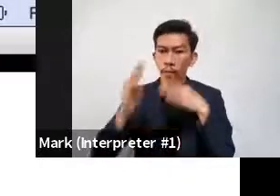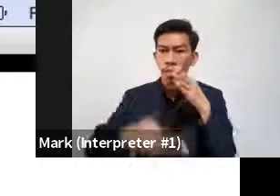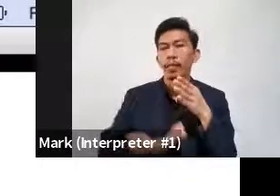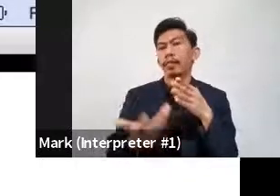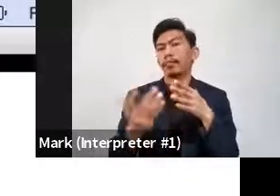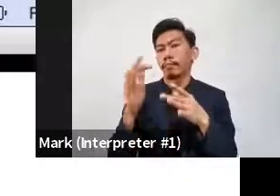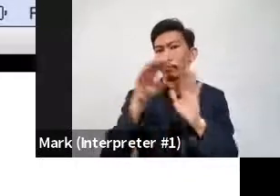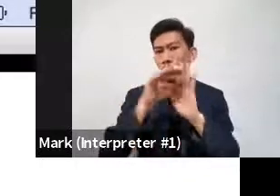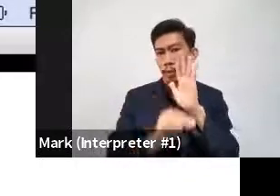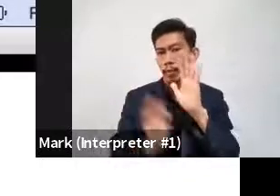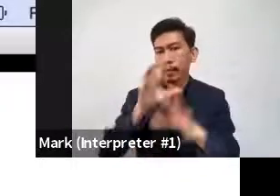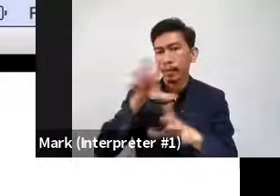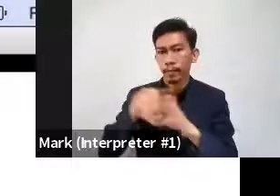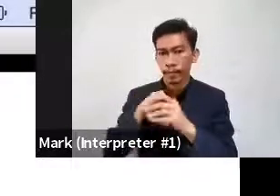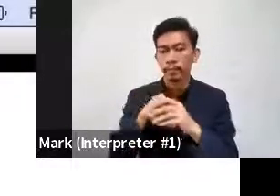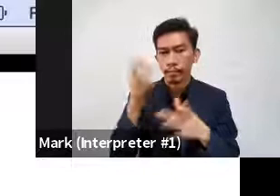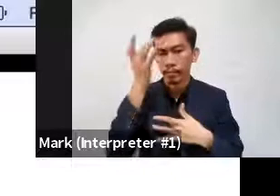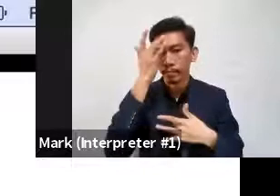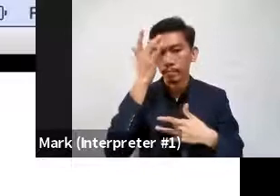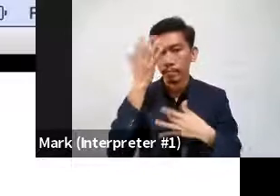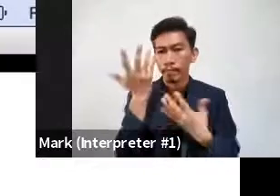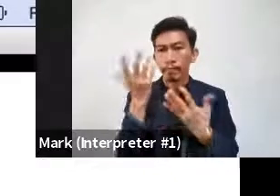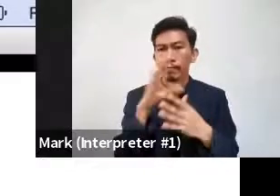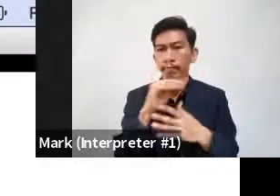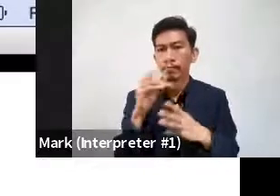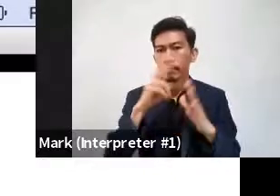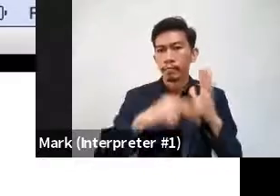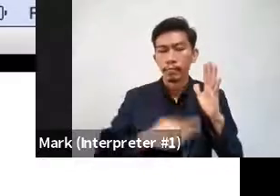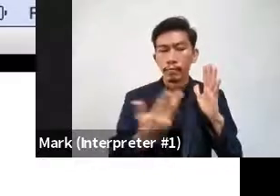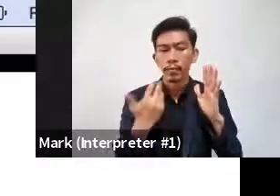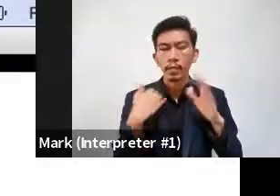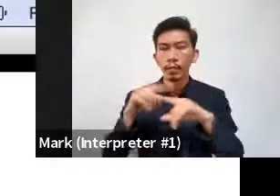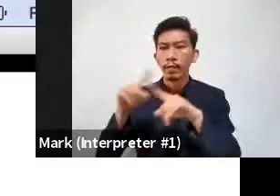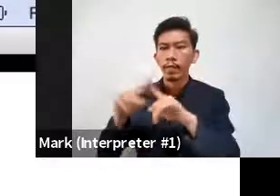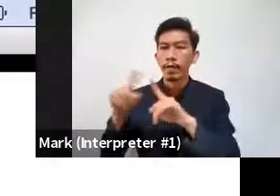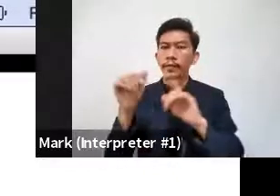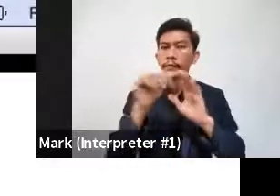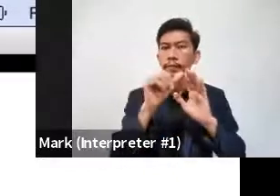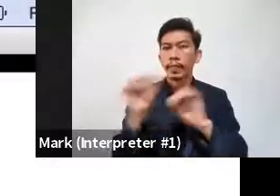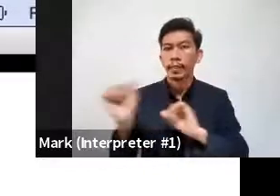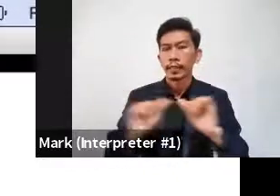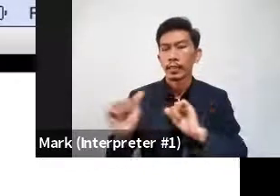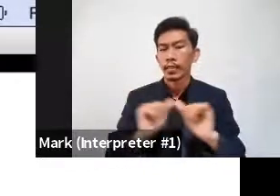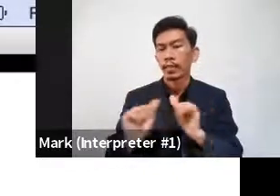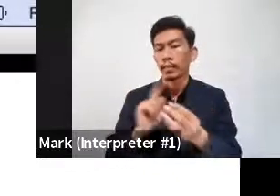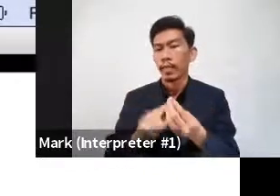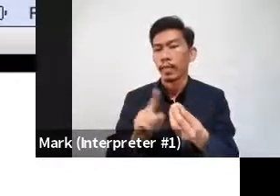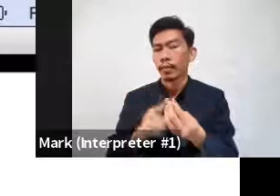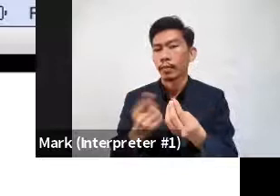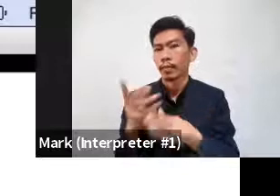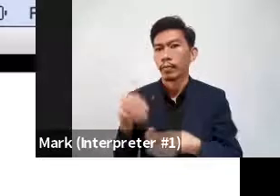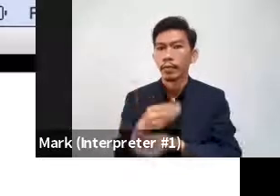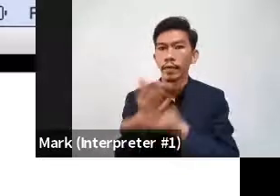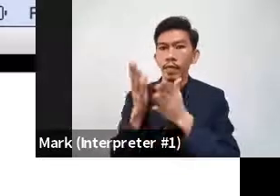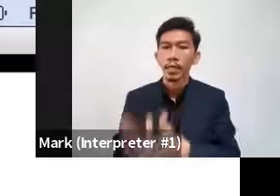And looking down, these are some of the activities with regard to our provider payment